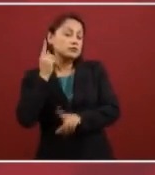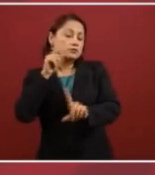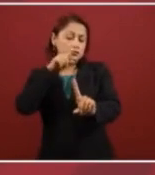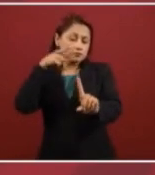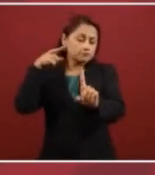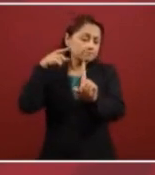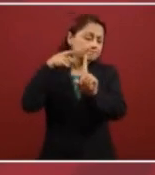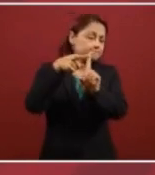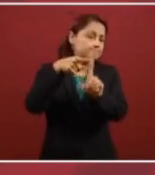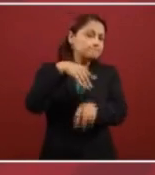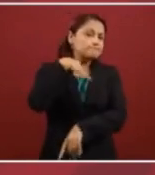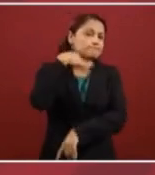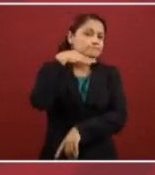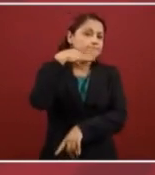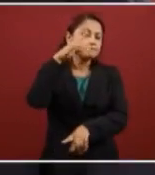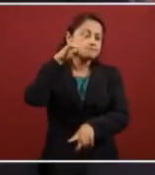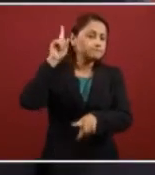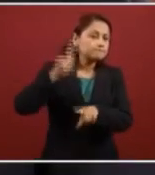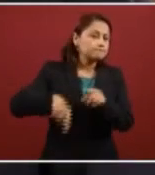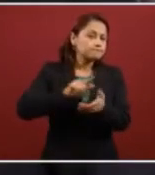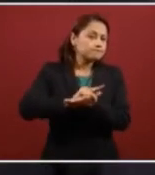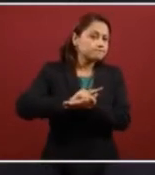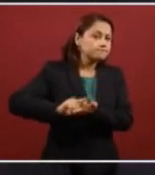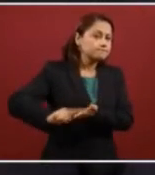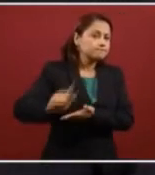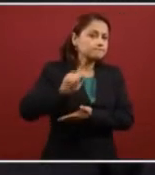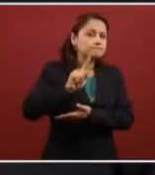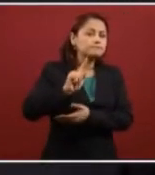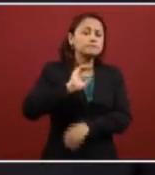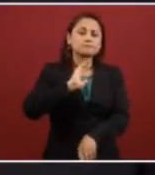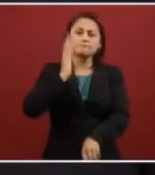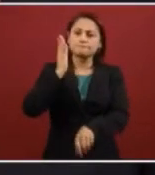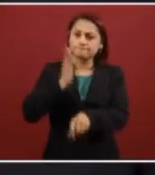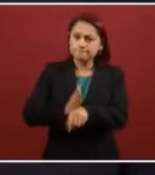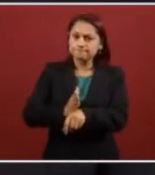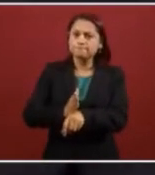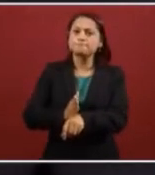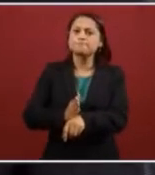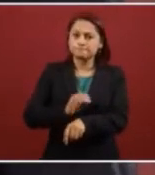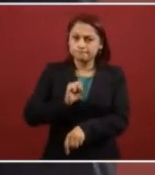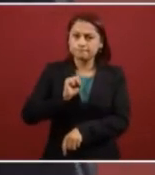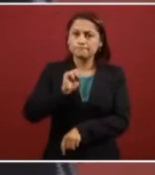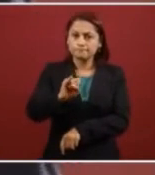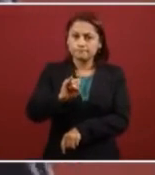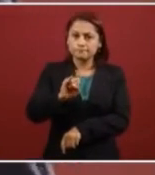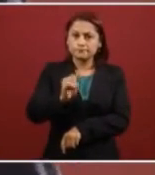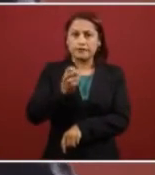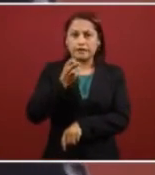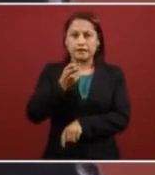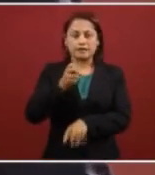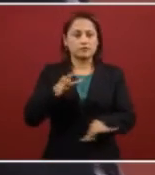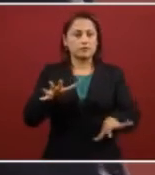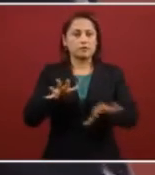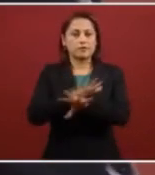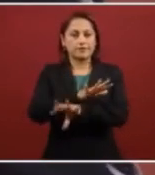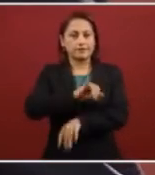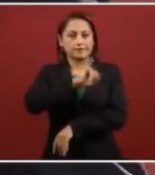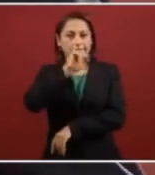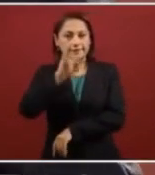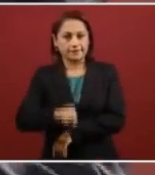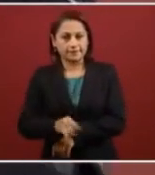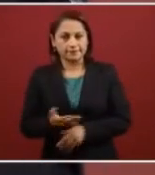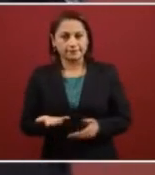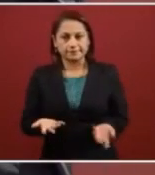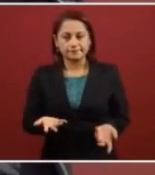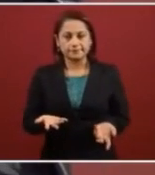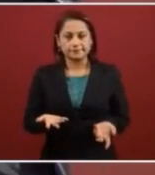impunidad with ending corruption y agrego and impunity. And I add to that que vamos that we will atender a todos,